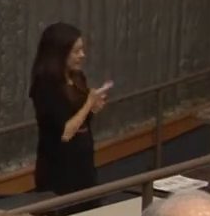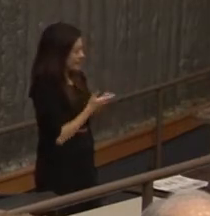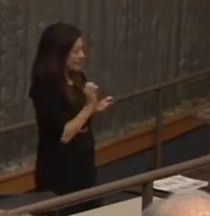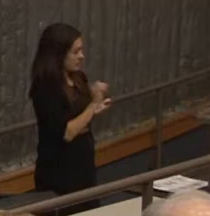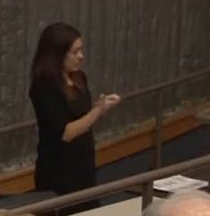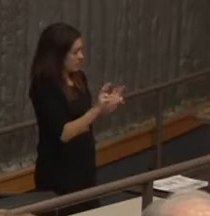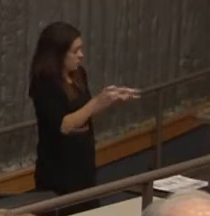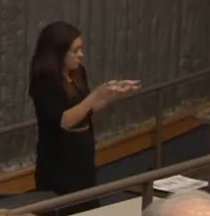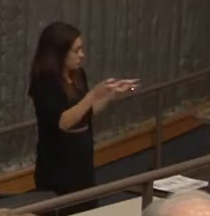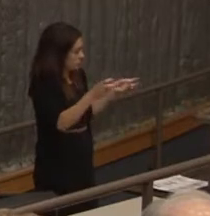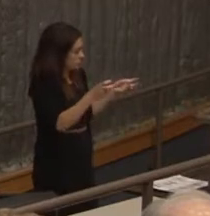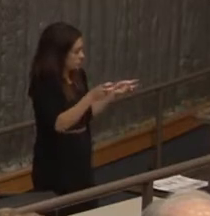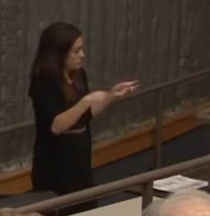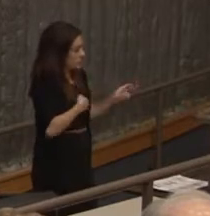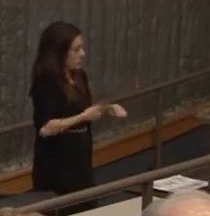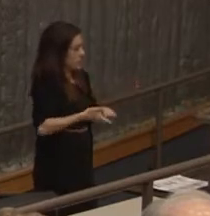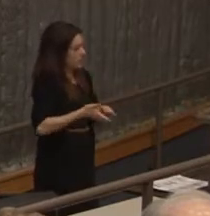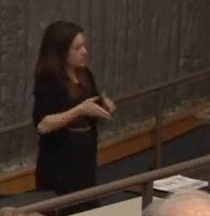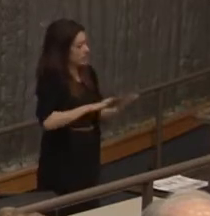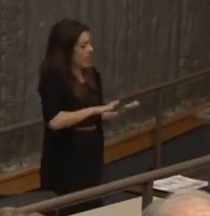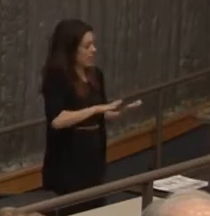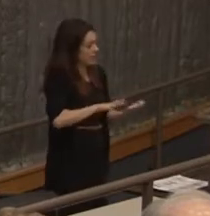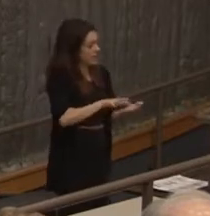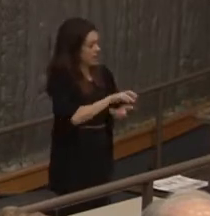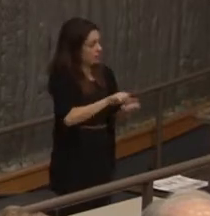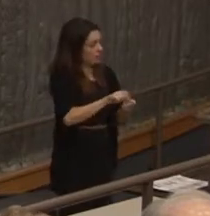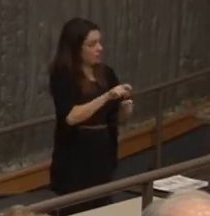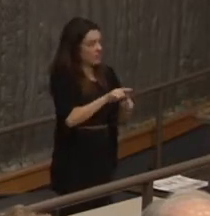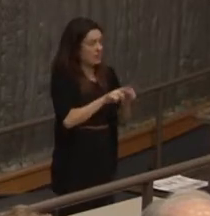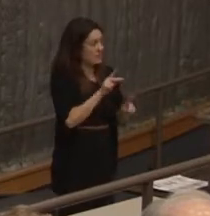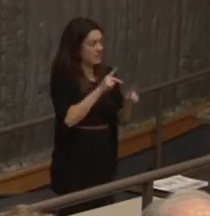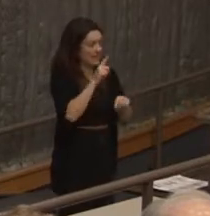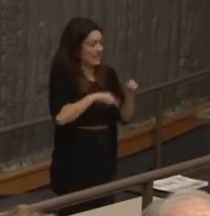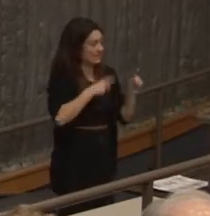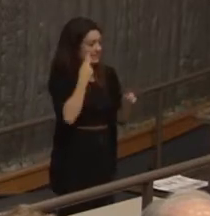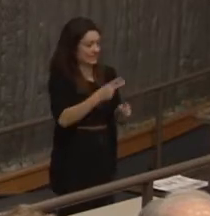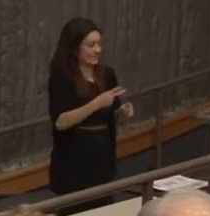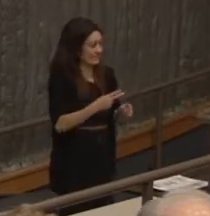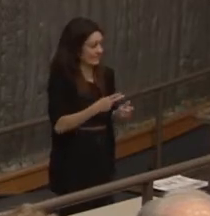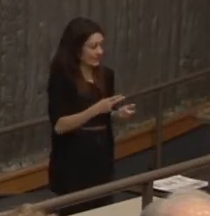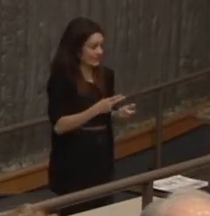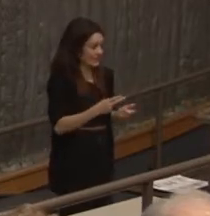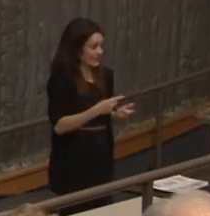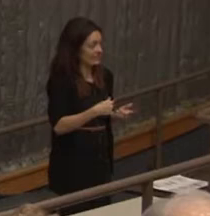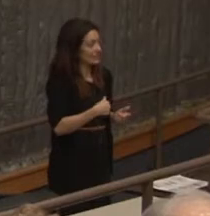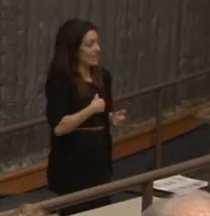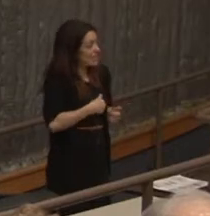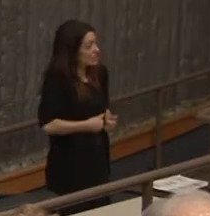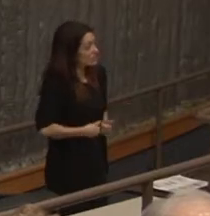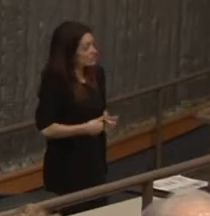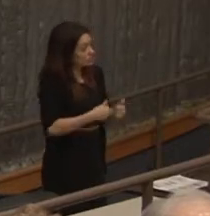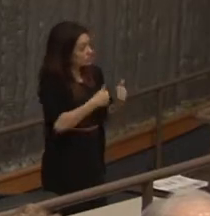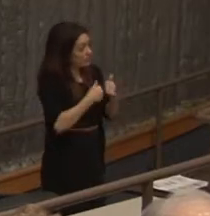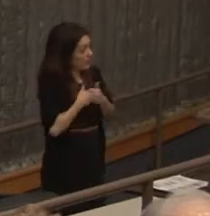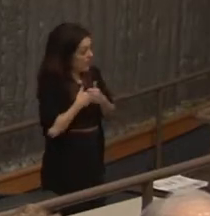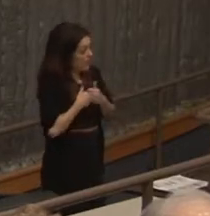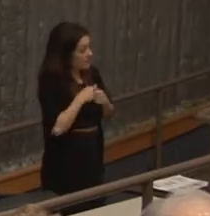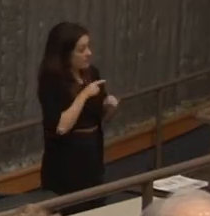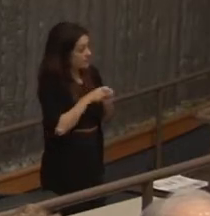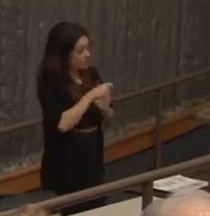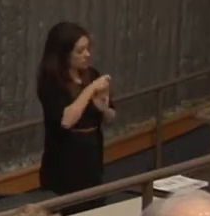literal quotes. I died in Auschwitz, but no one sees it. Or a woman who survived Bergen-Belsen and writes in her